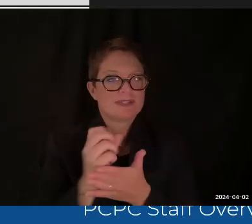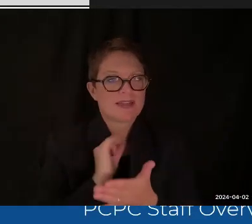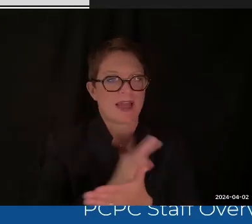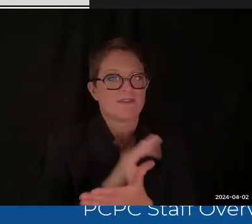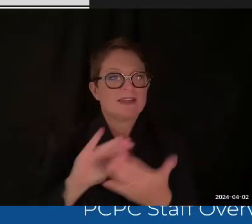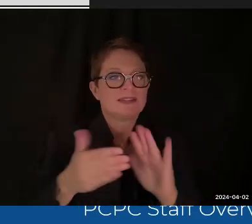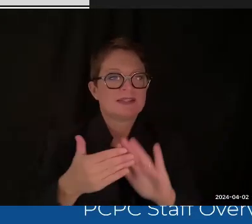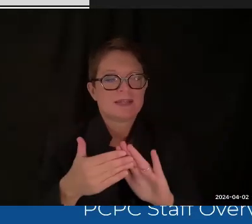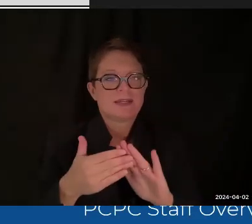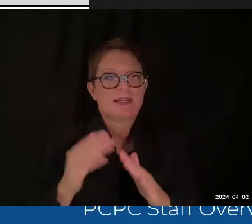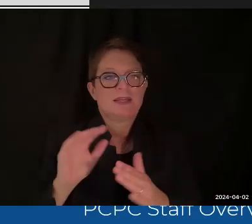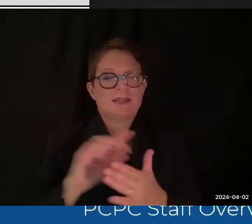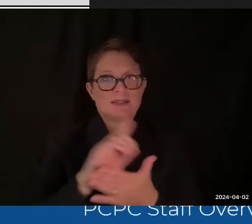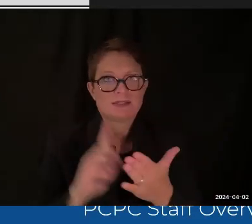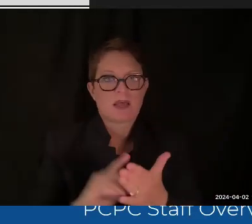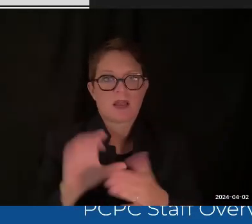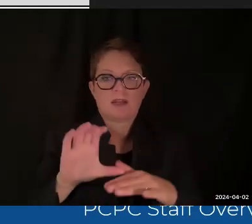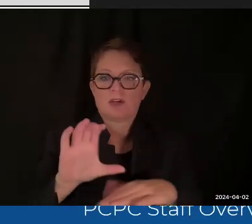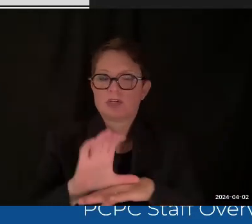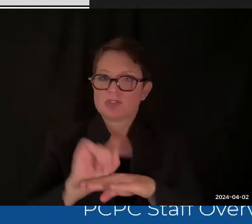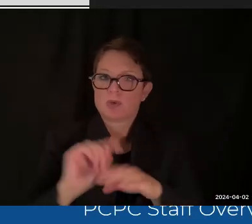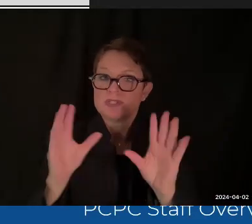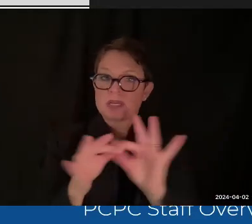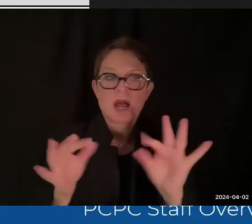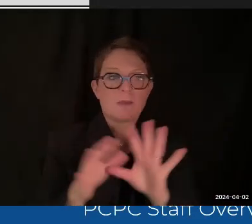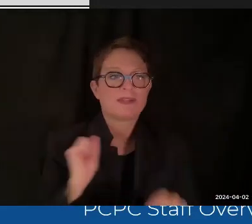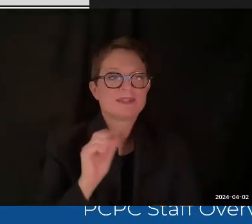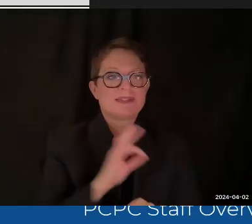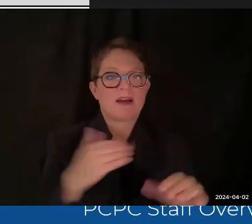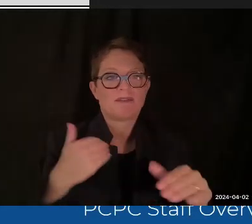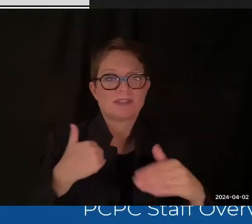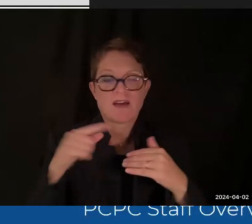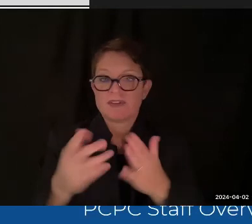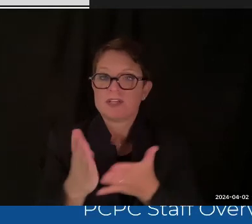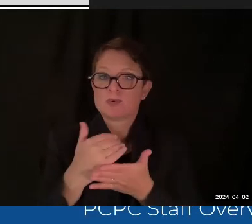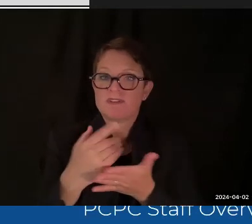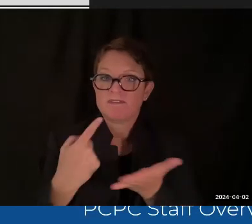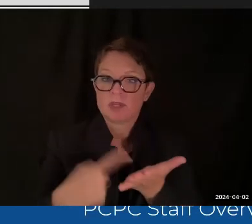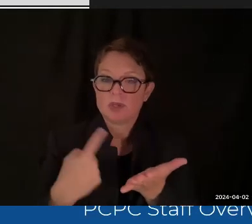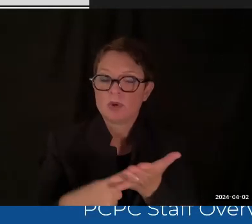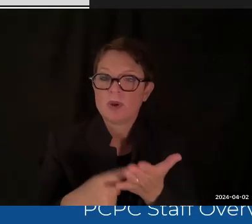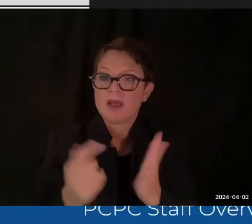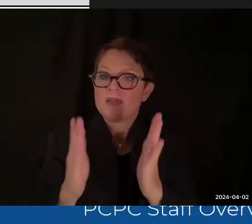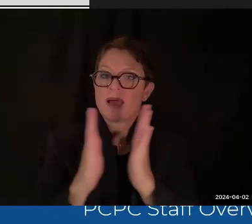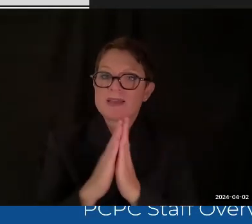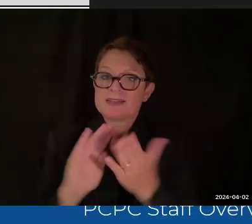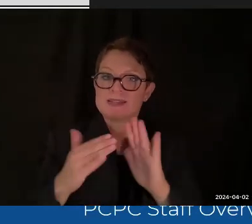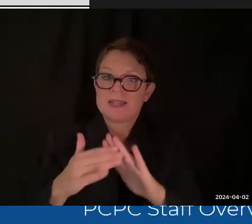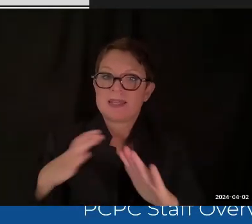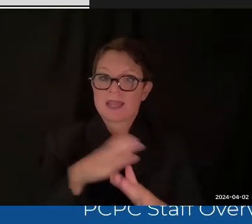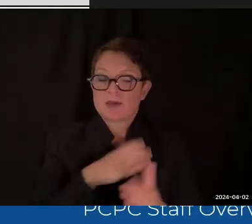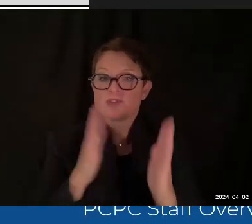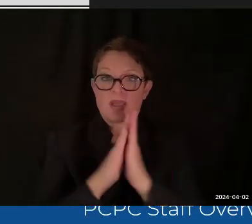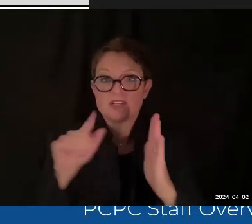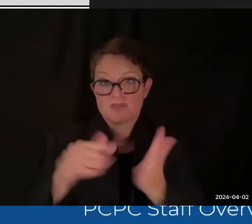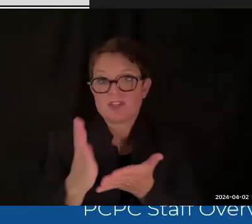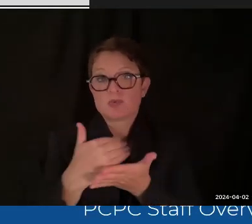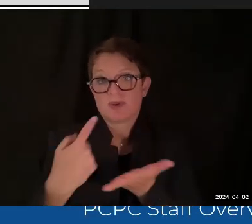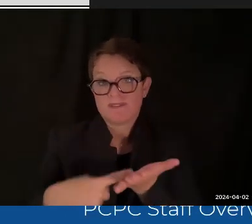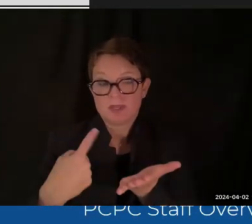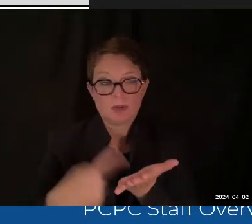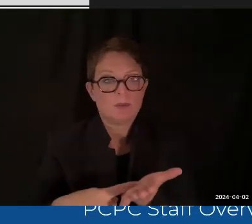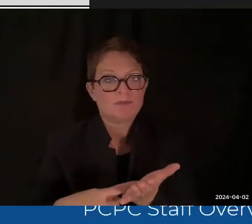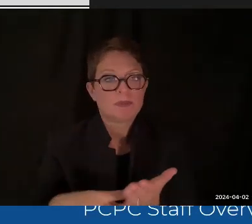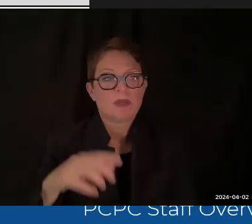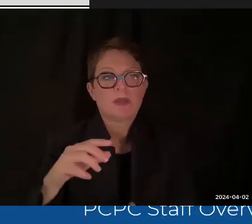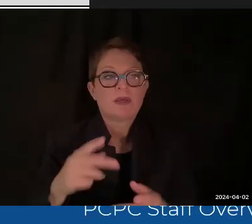design consultant comments. Staff is conducting this review at the request of the city council person. The